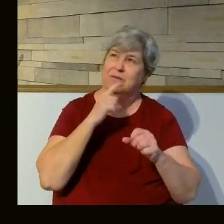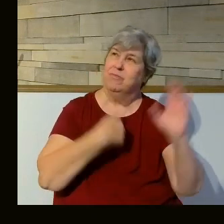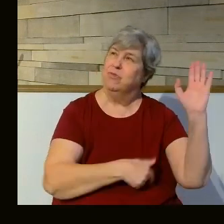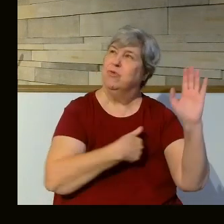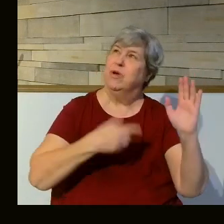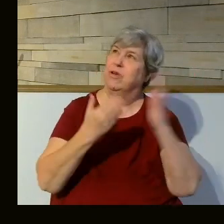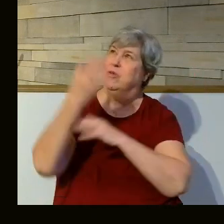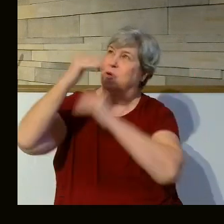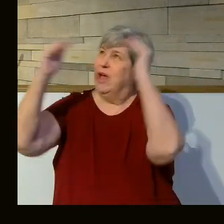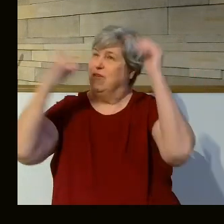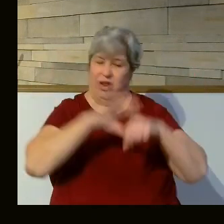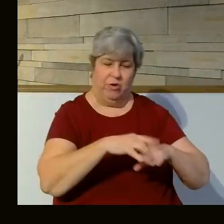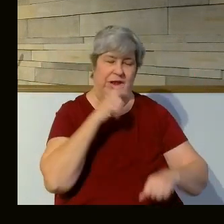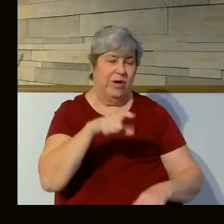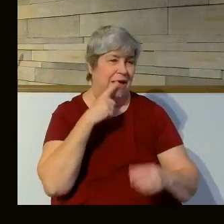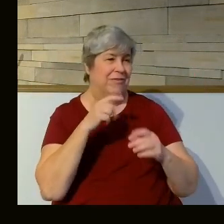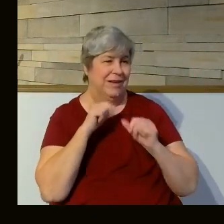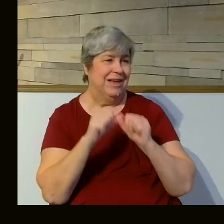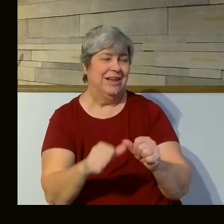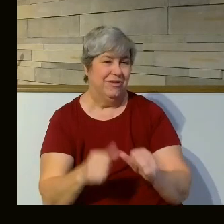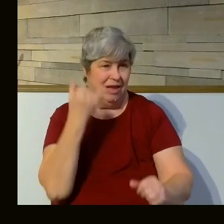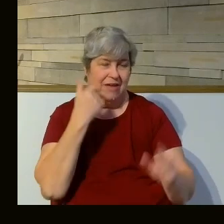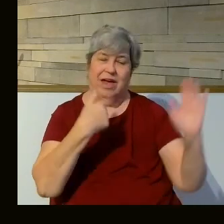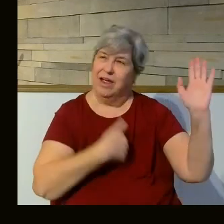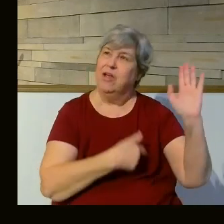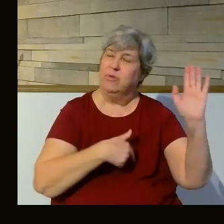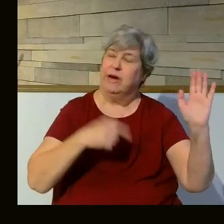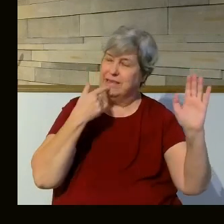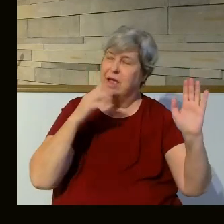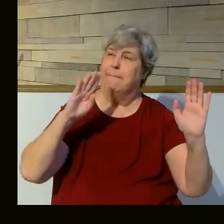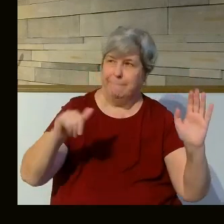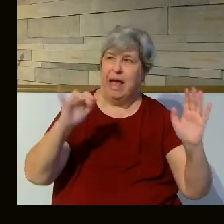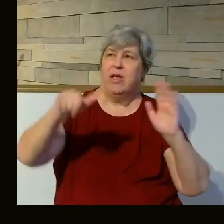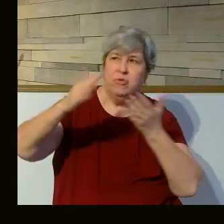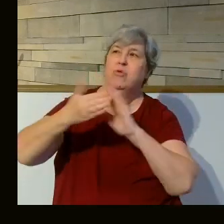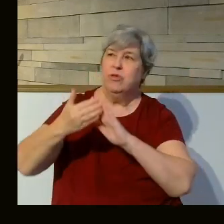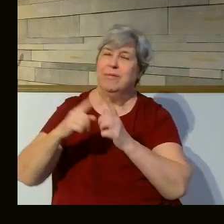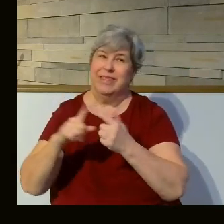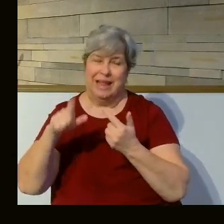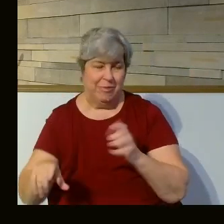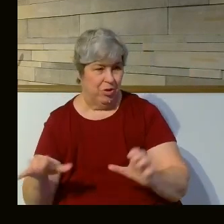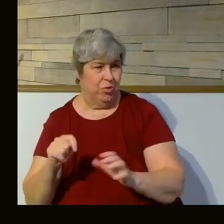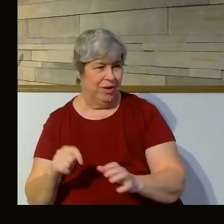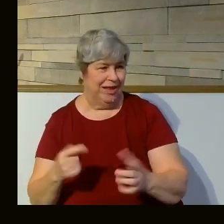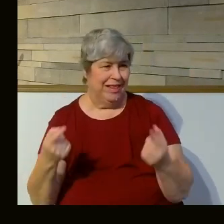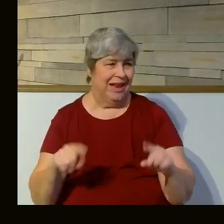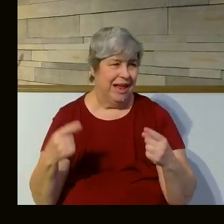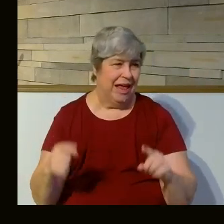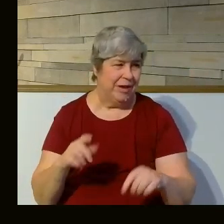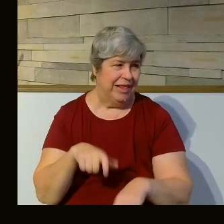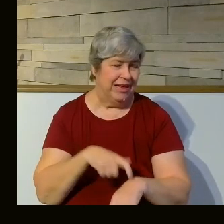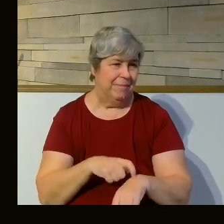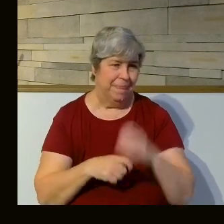earth, I don't have to keep it. If I would have sworn by Jerusalem, oh, then I would have had to keep it. And that's what was going on in that time